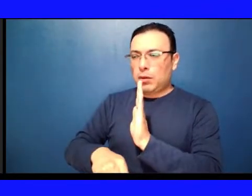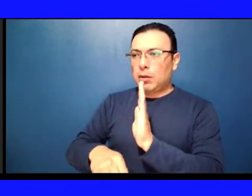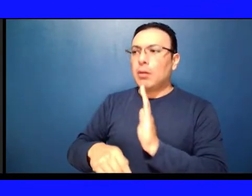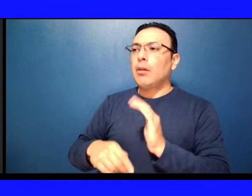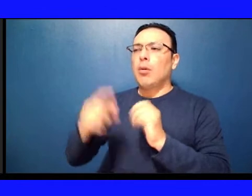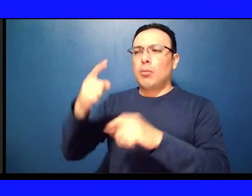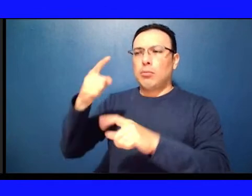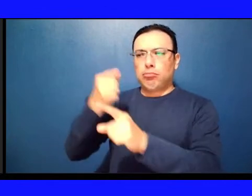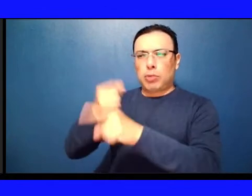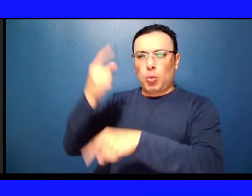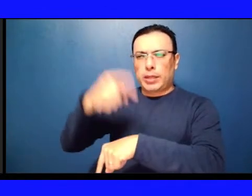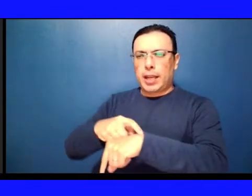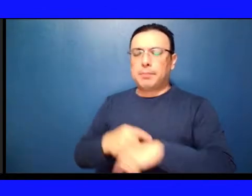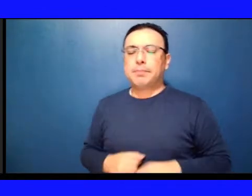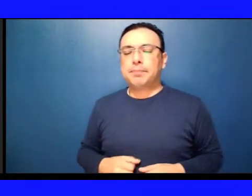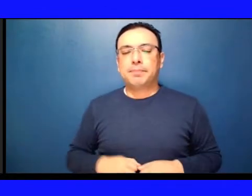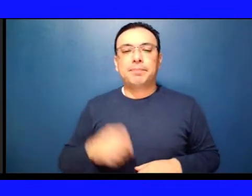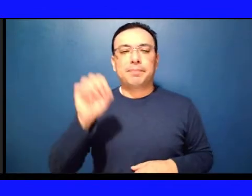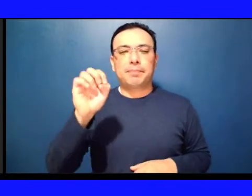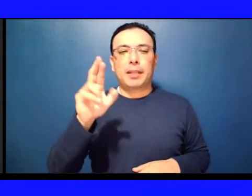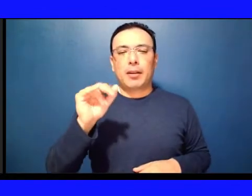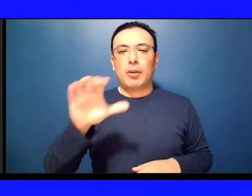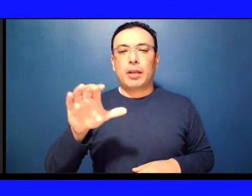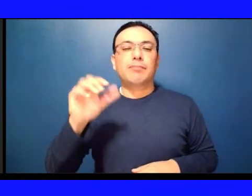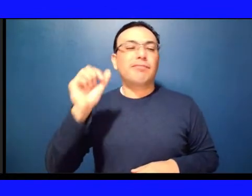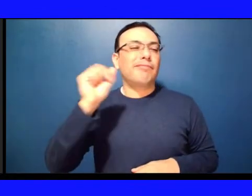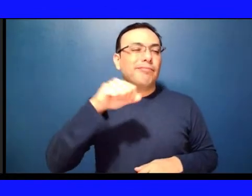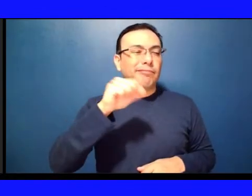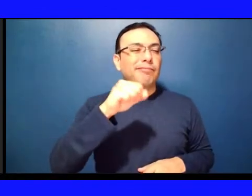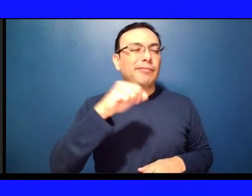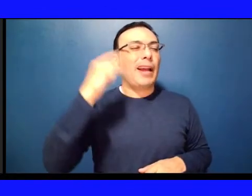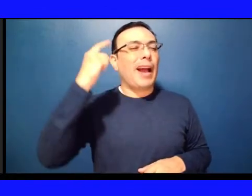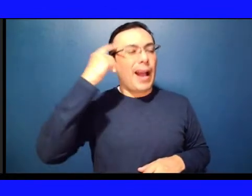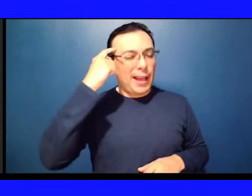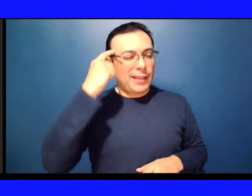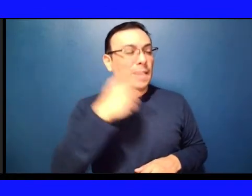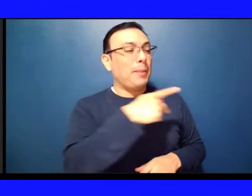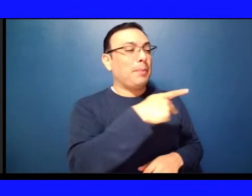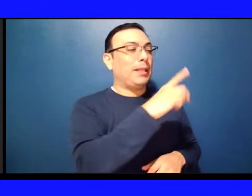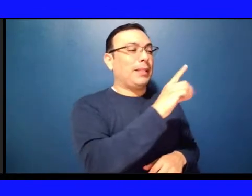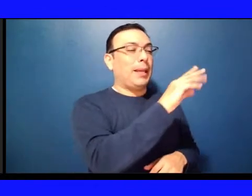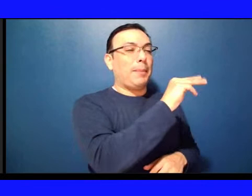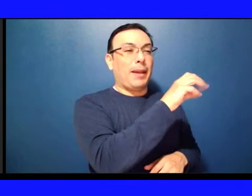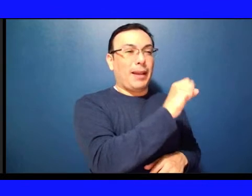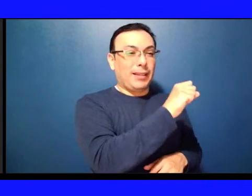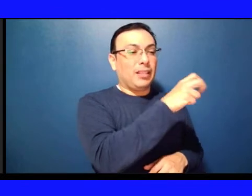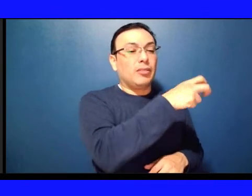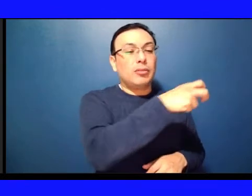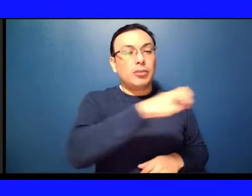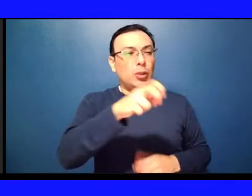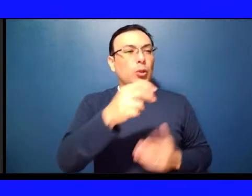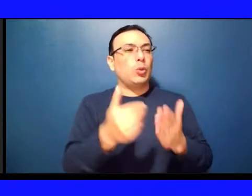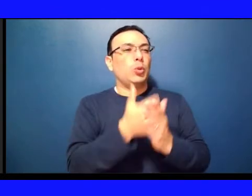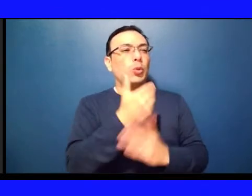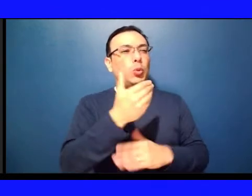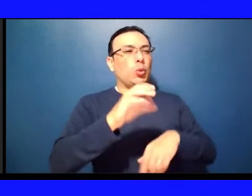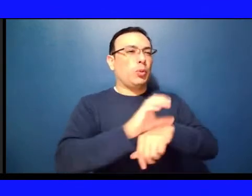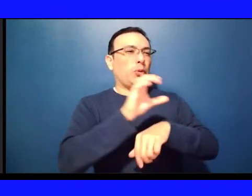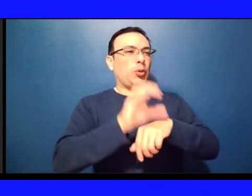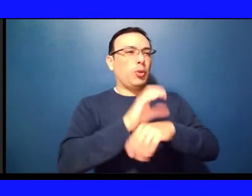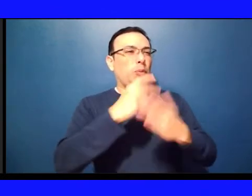documenting it correctly in Epic so that the data report can pull it correctly. So I would assume